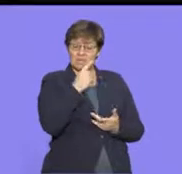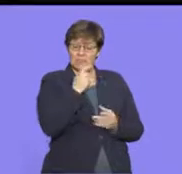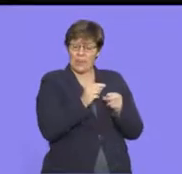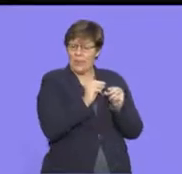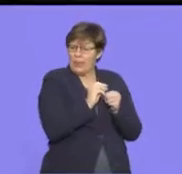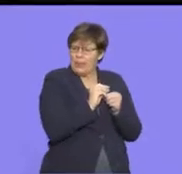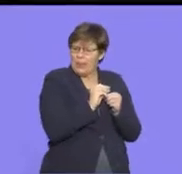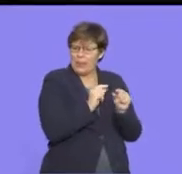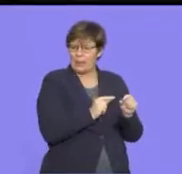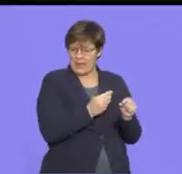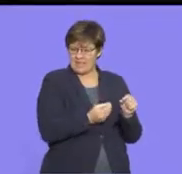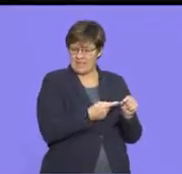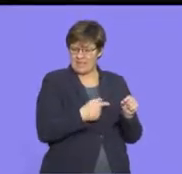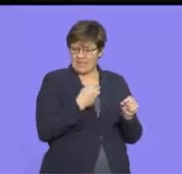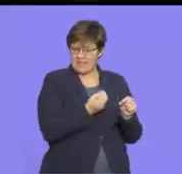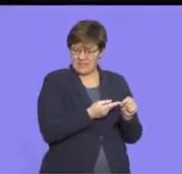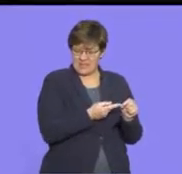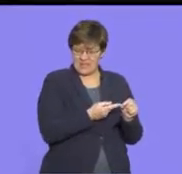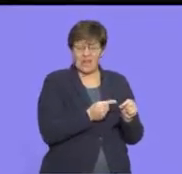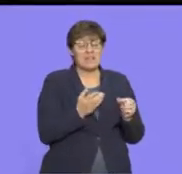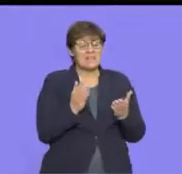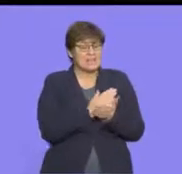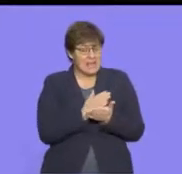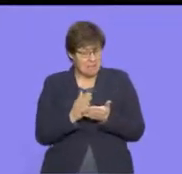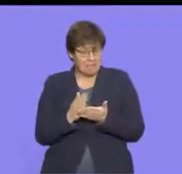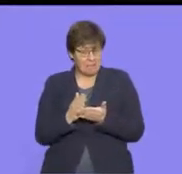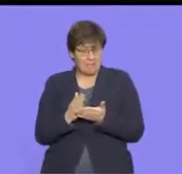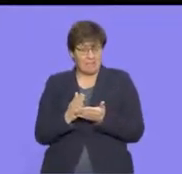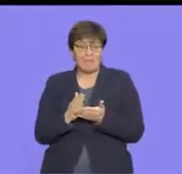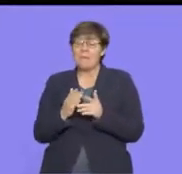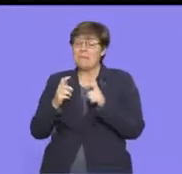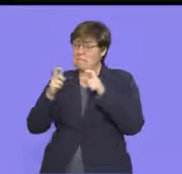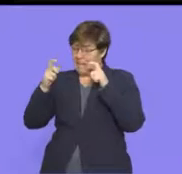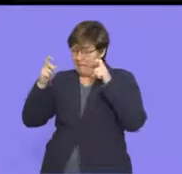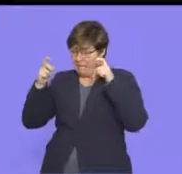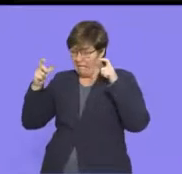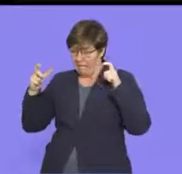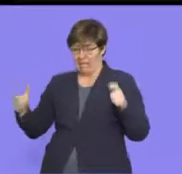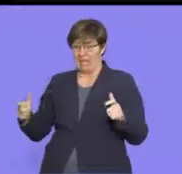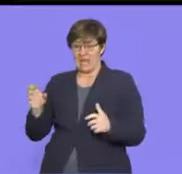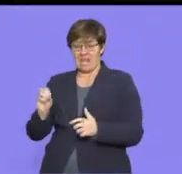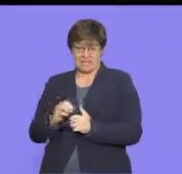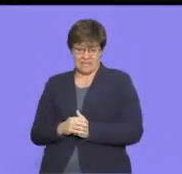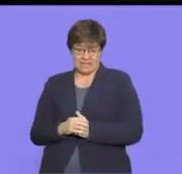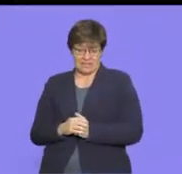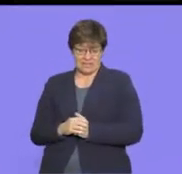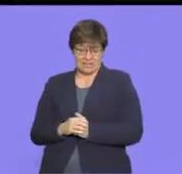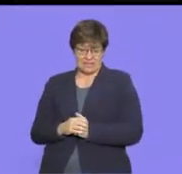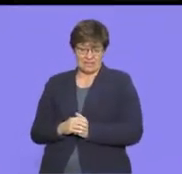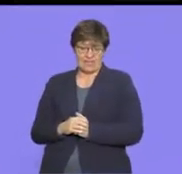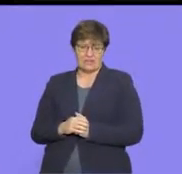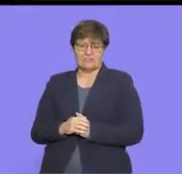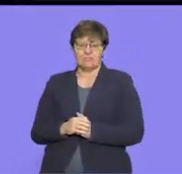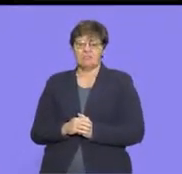are really, really small, okay? And then you get some organisms that are really, really large. Now